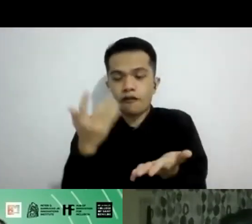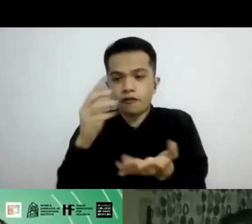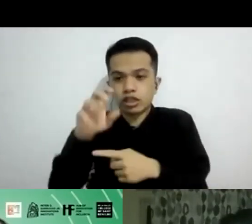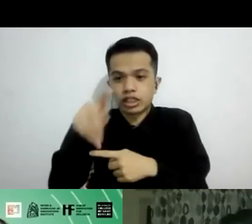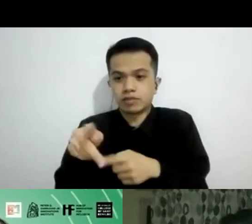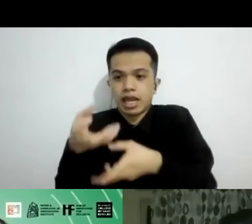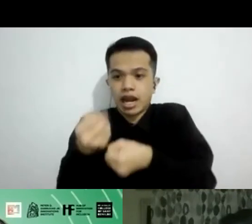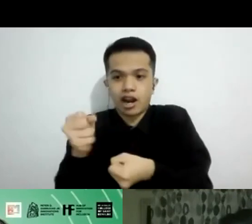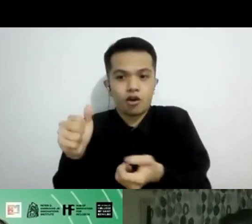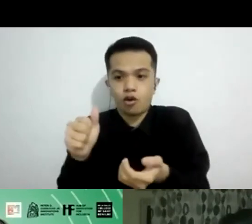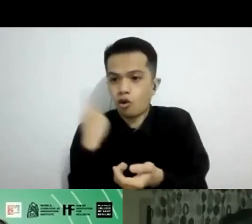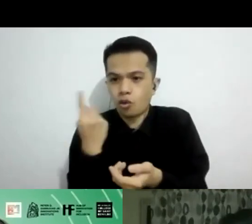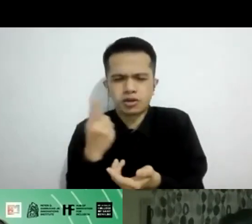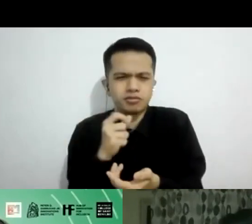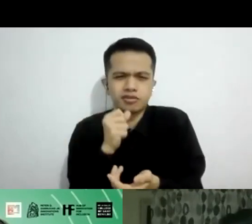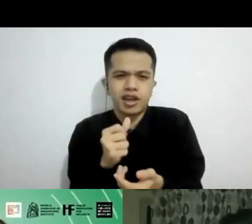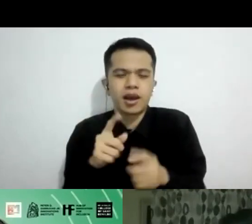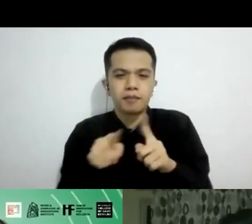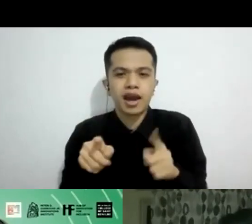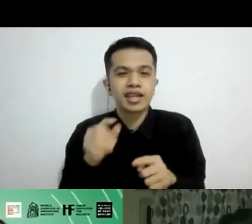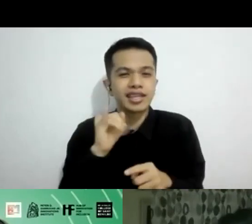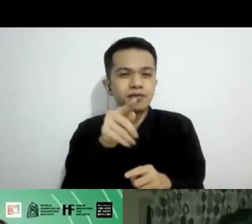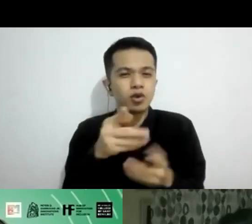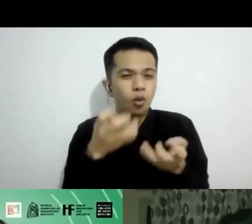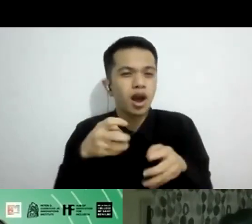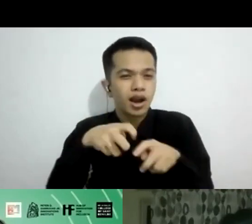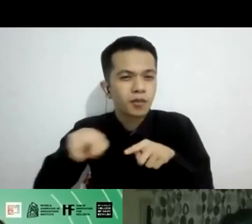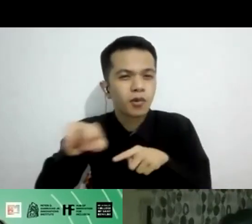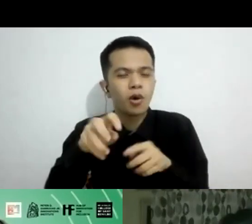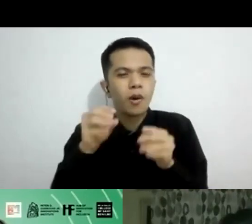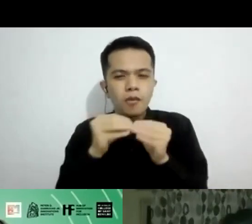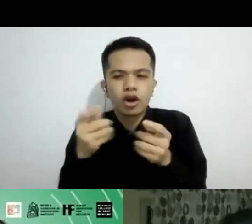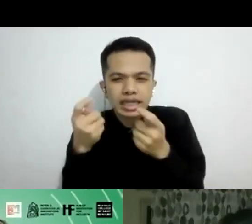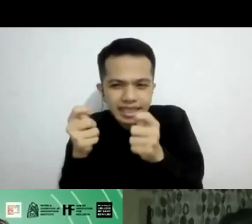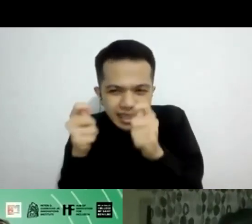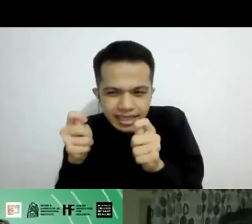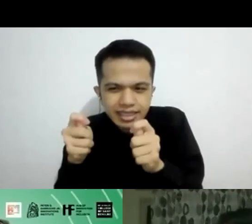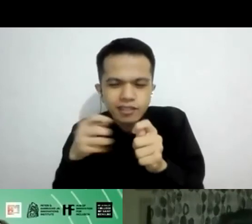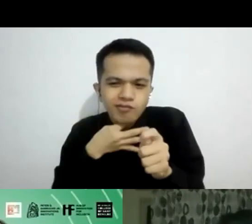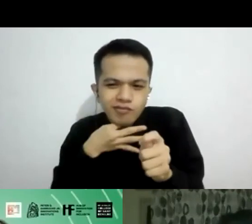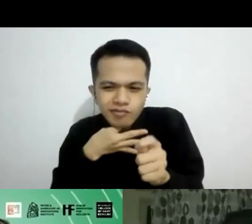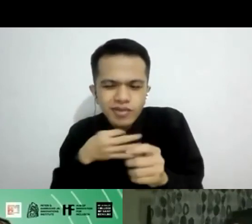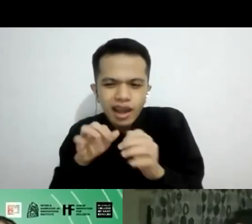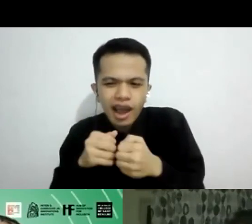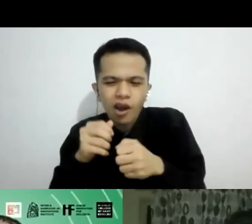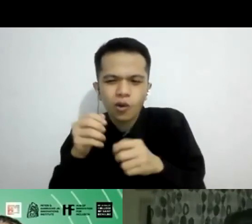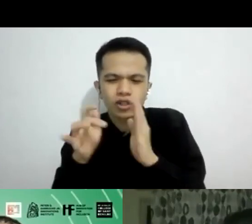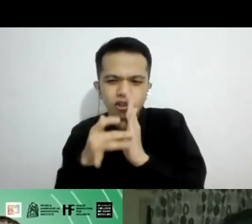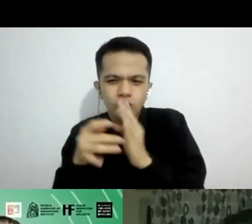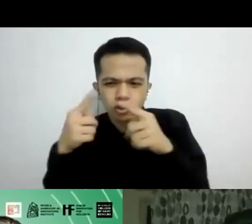But the point is there is, if it's something you want to explore and it's something you want to try, and if you want to see how the technology works, why